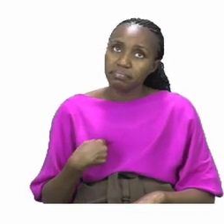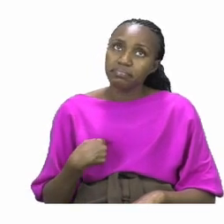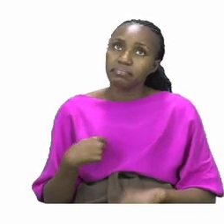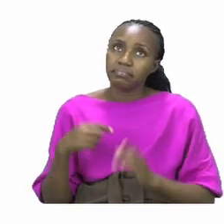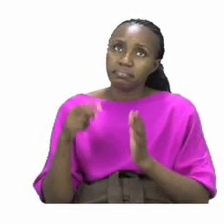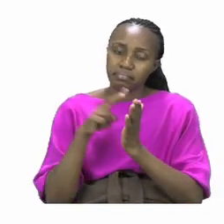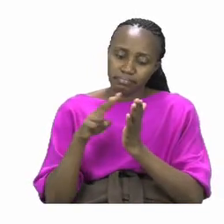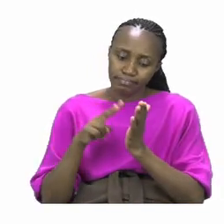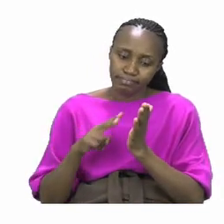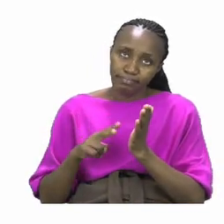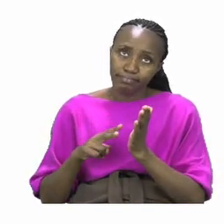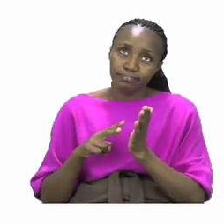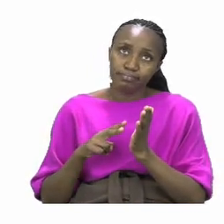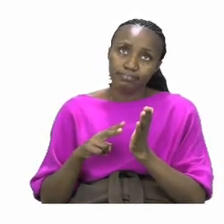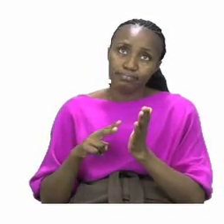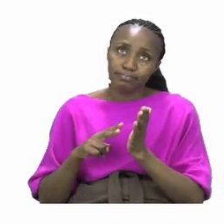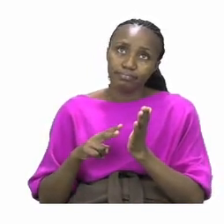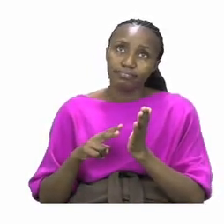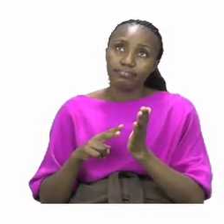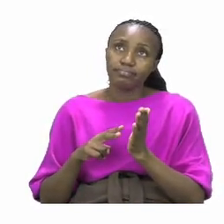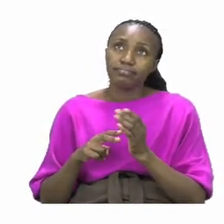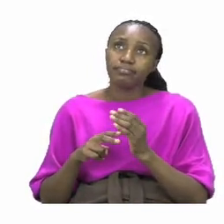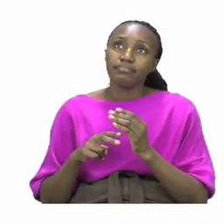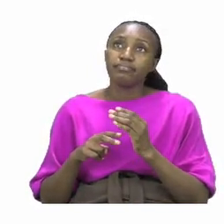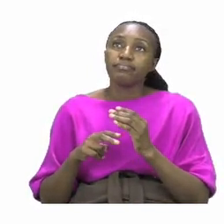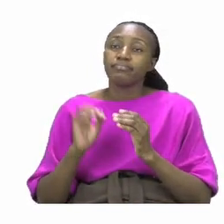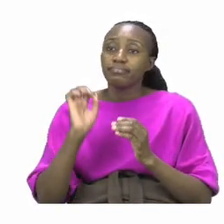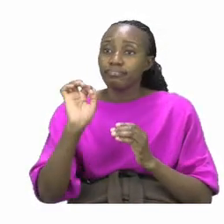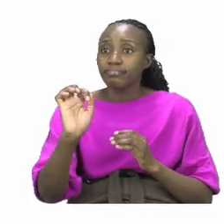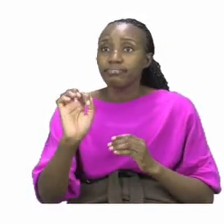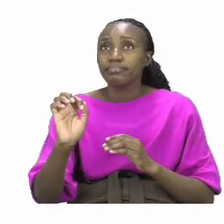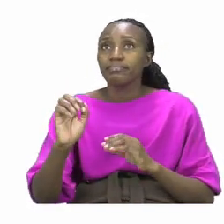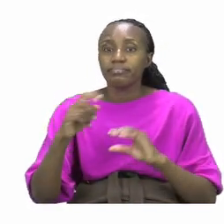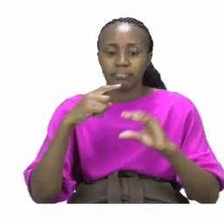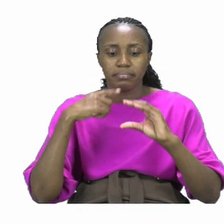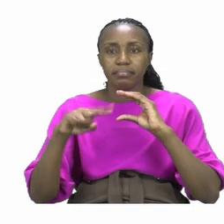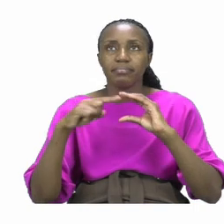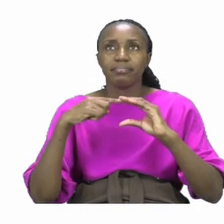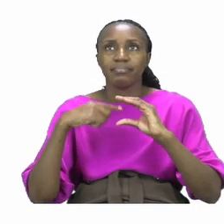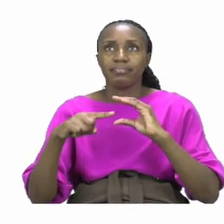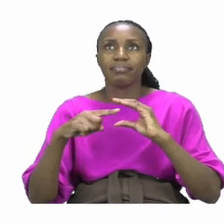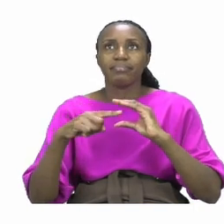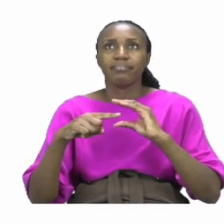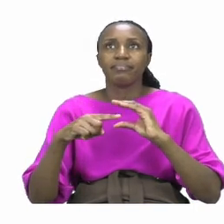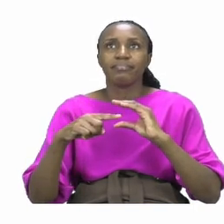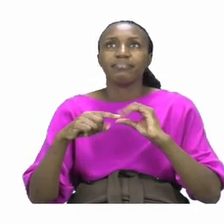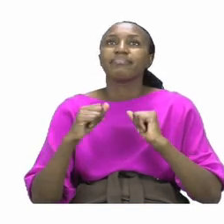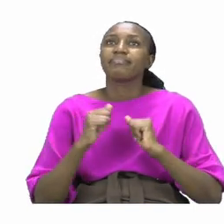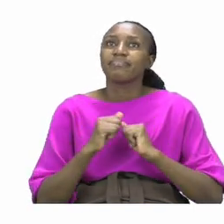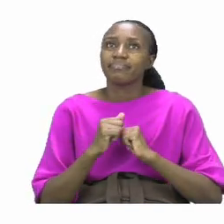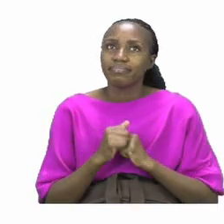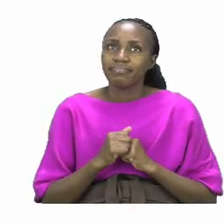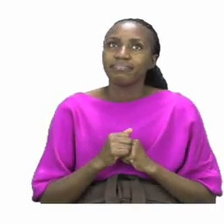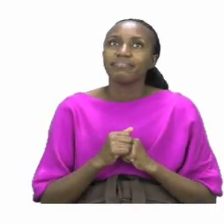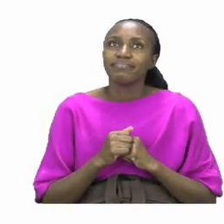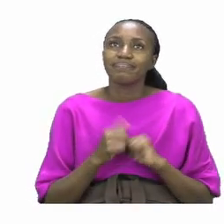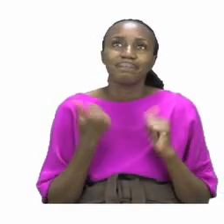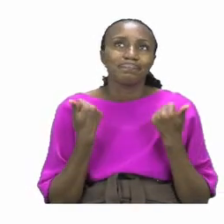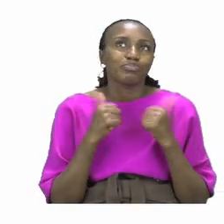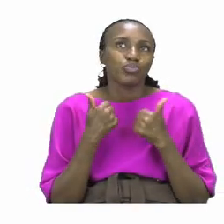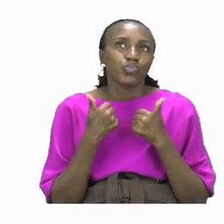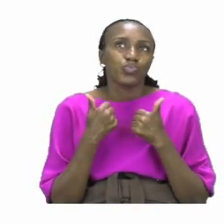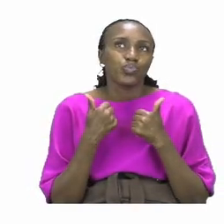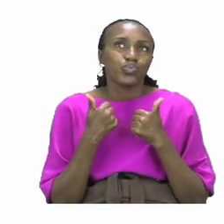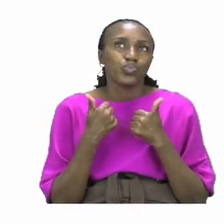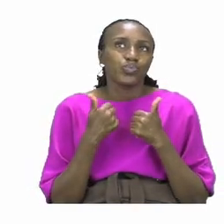He's reading his email. Well done, it